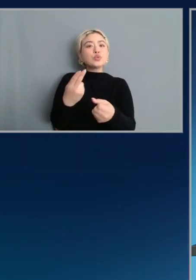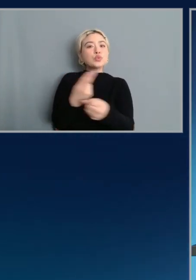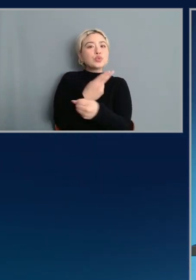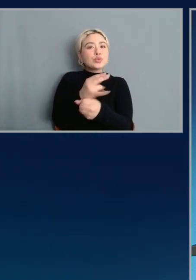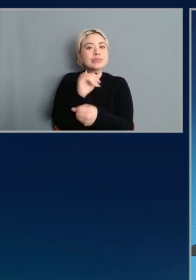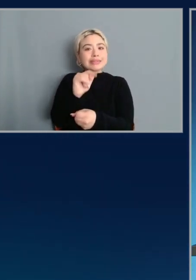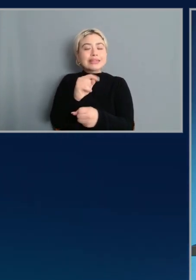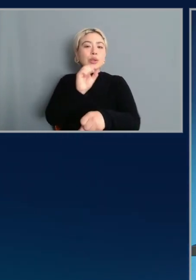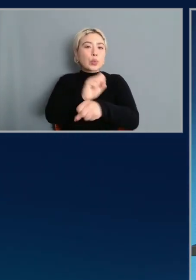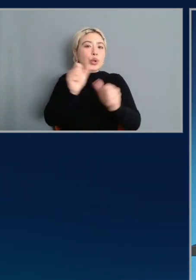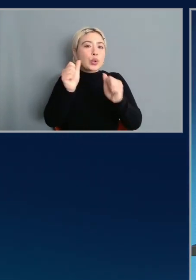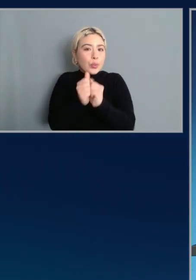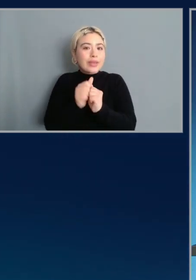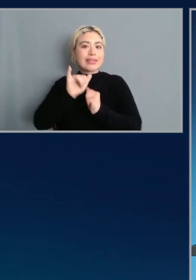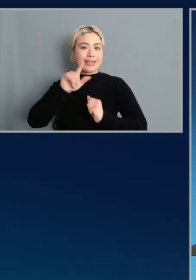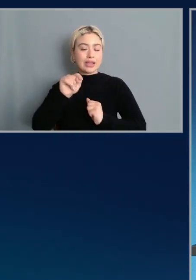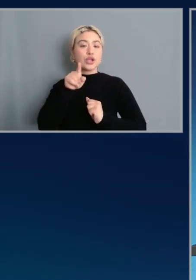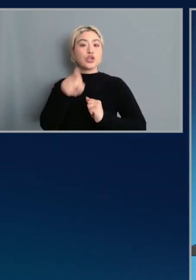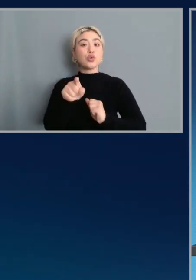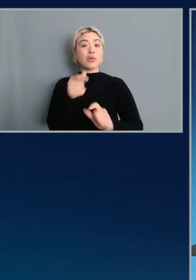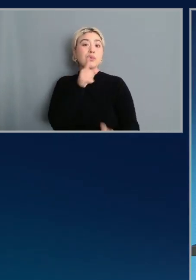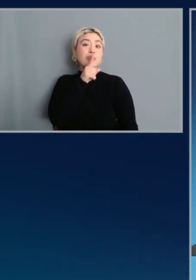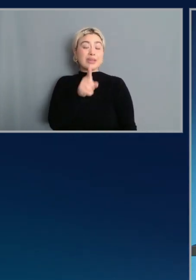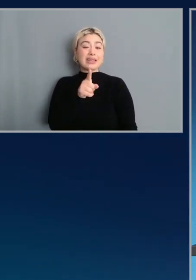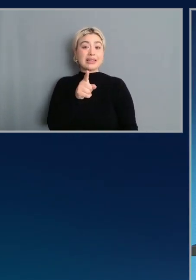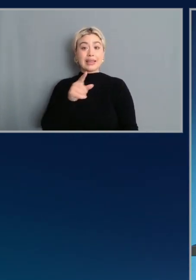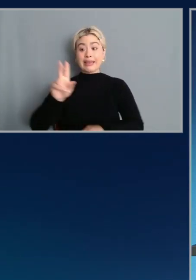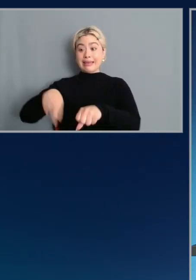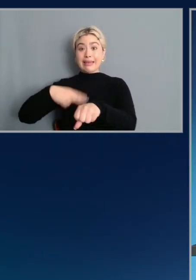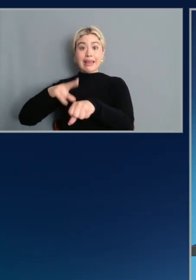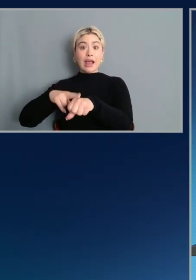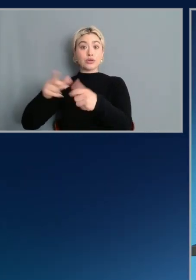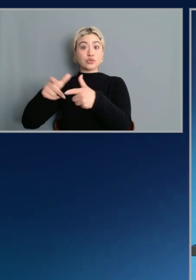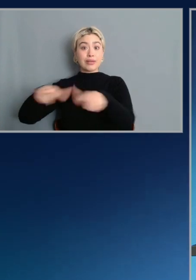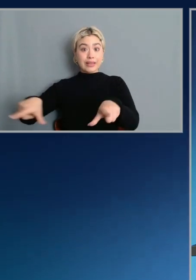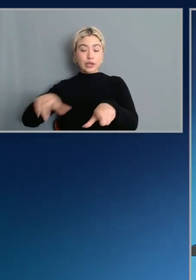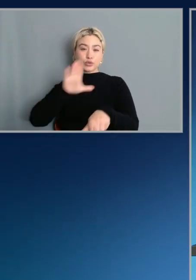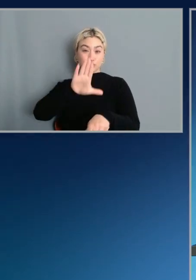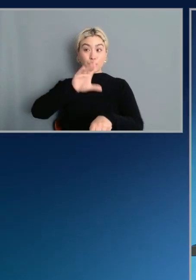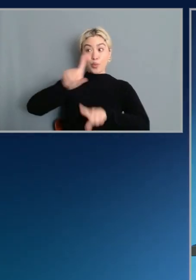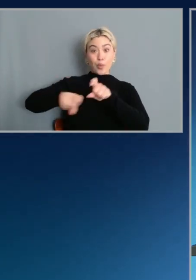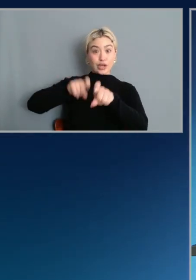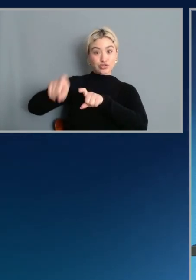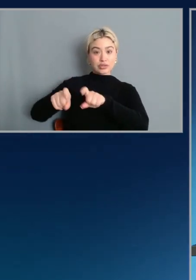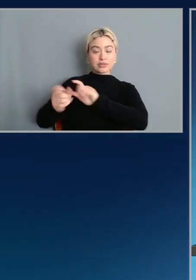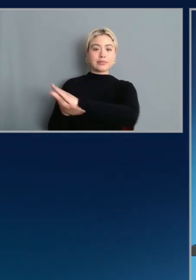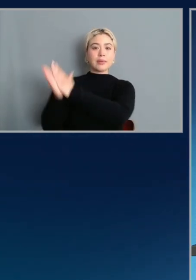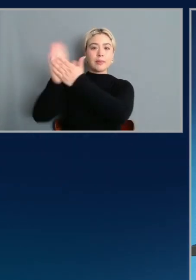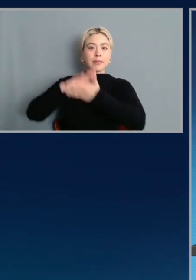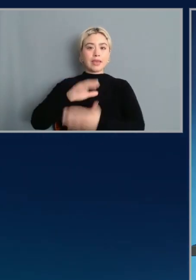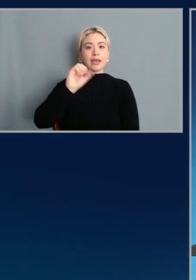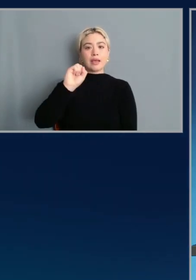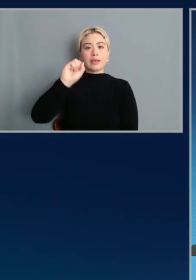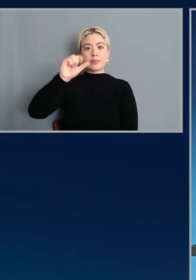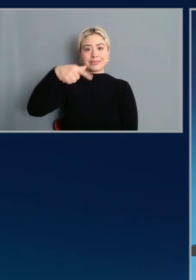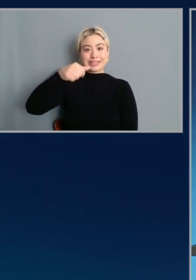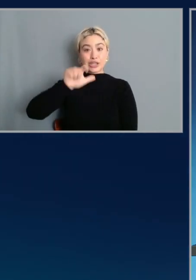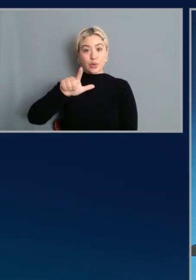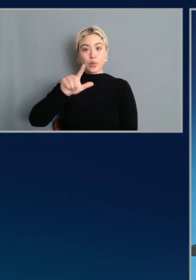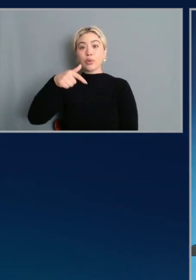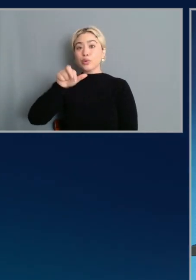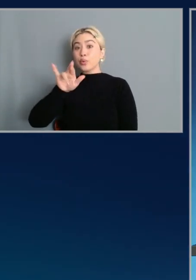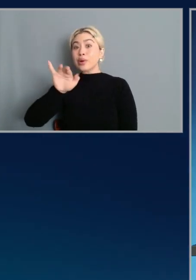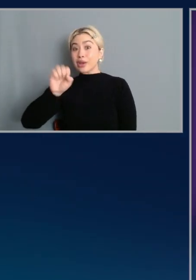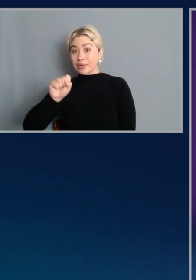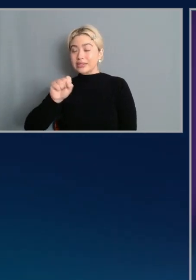in essence, transforming natural language, your questions, into SQL queries. Yeah, I mean, it's incredible.